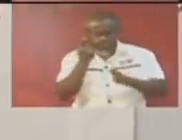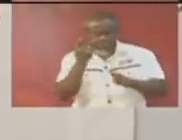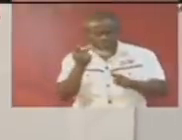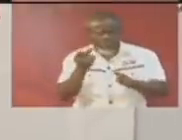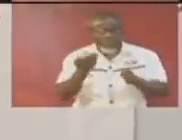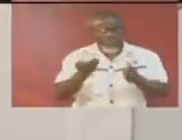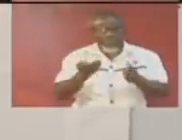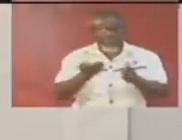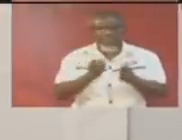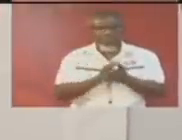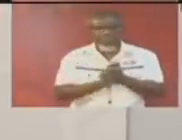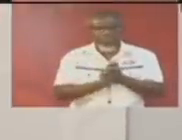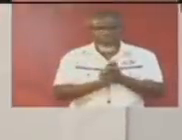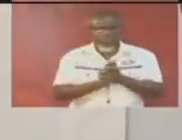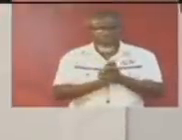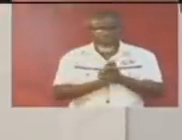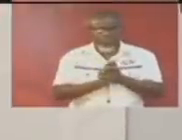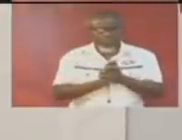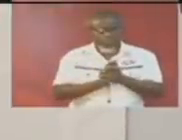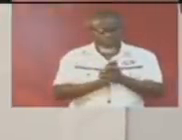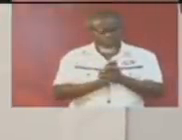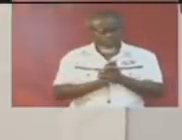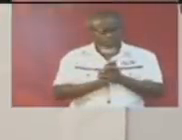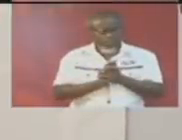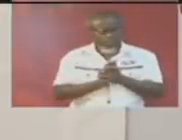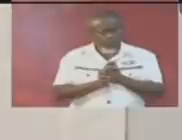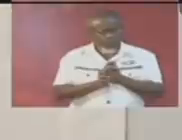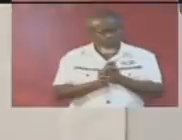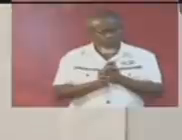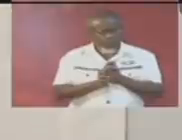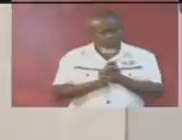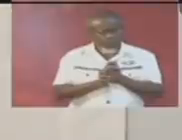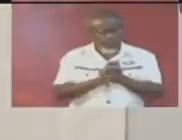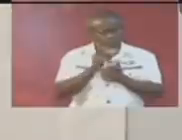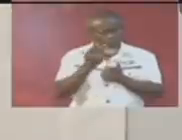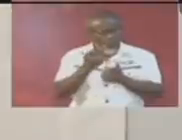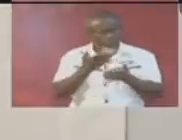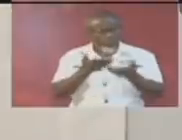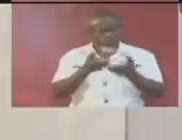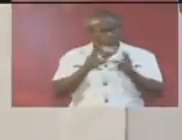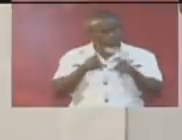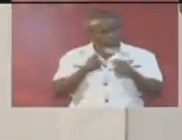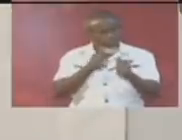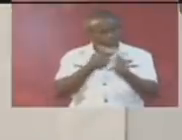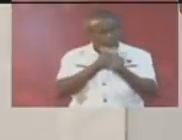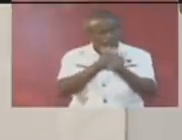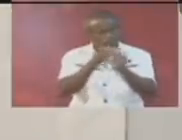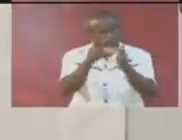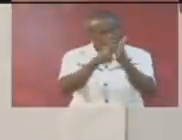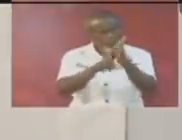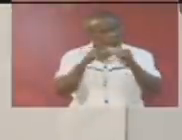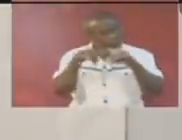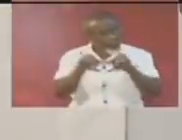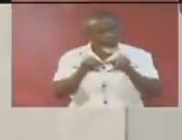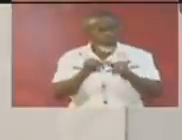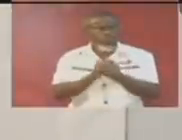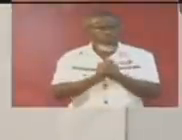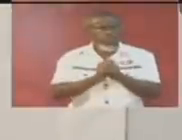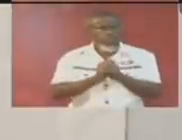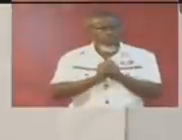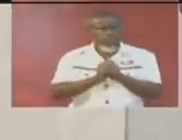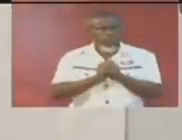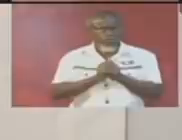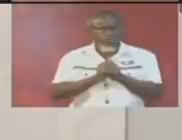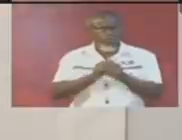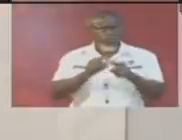being advocated against, that behavior manifesting itself at various points in time, is, of course, a cause for concern